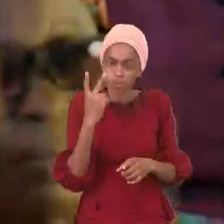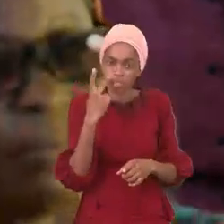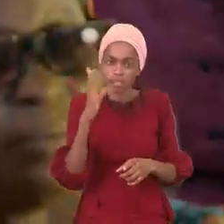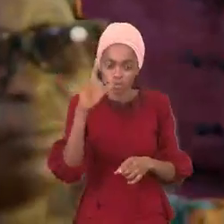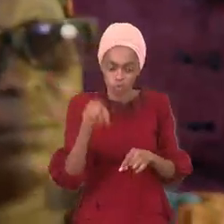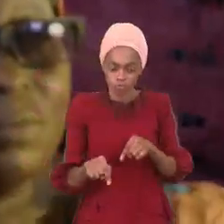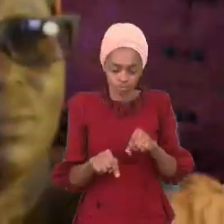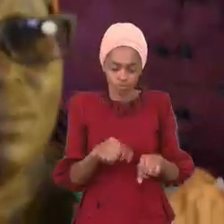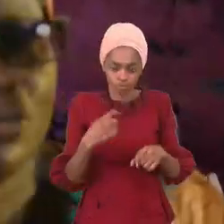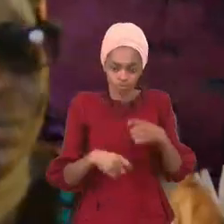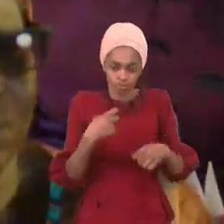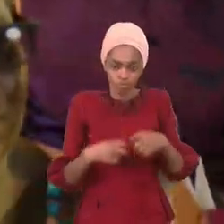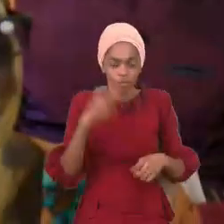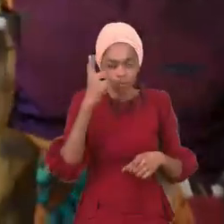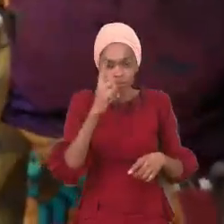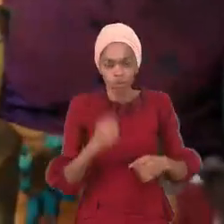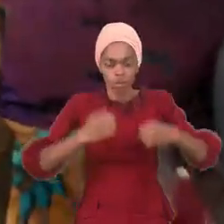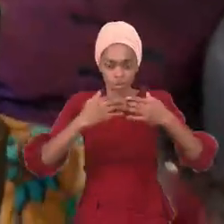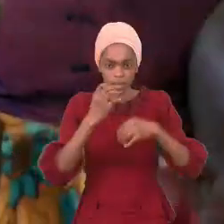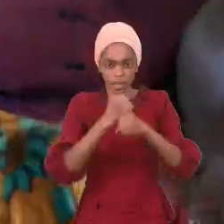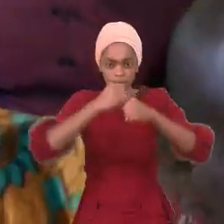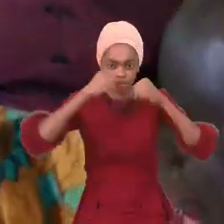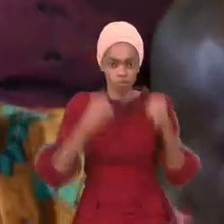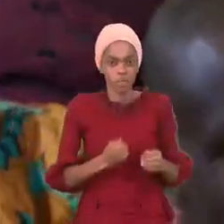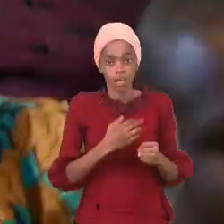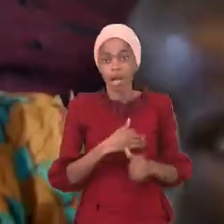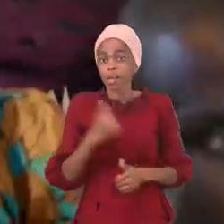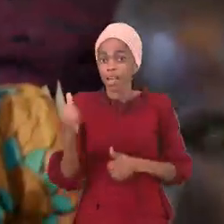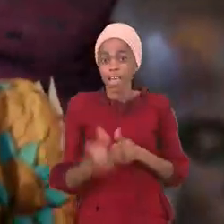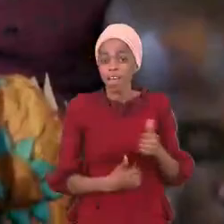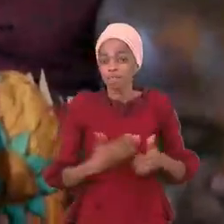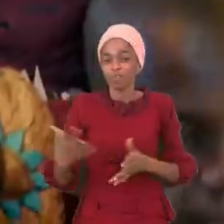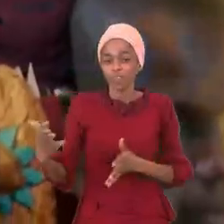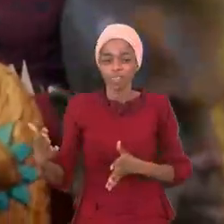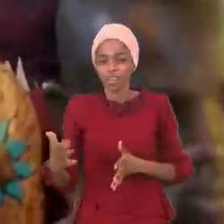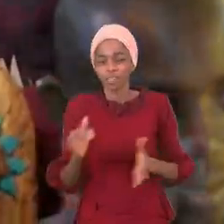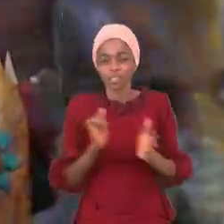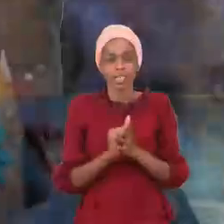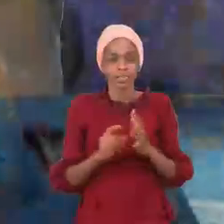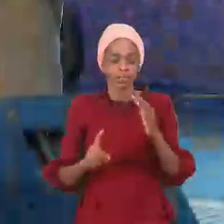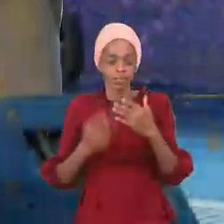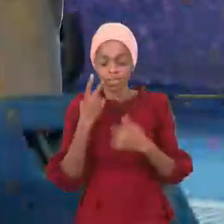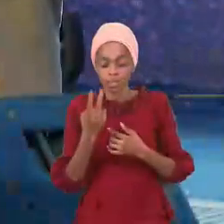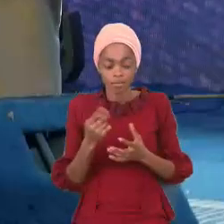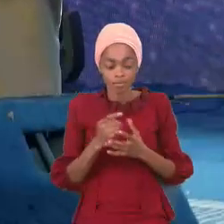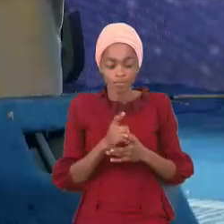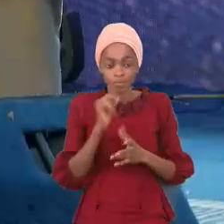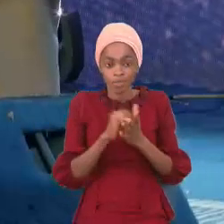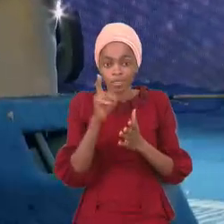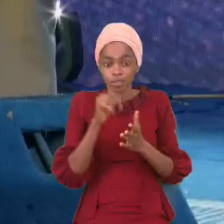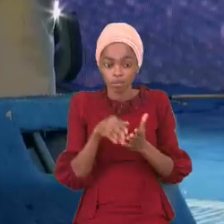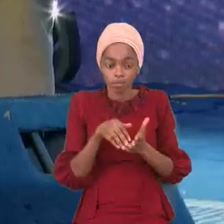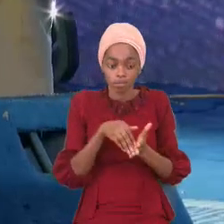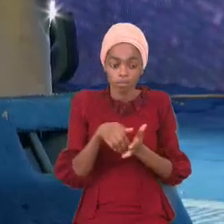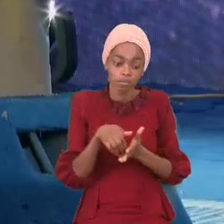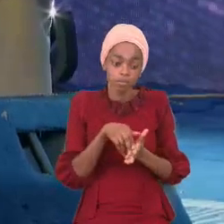get strength, and you will get up. And everything that appears is run down. Your